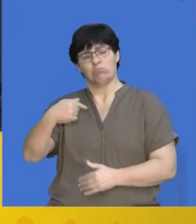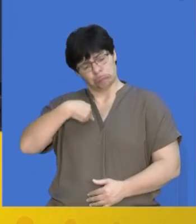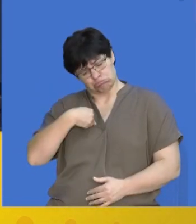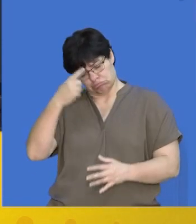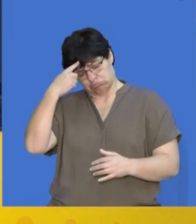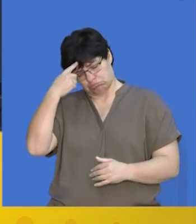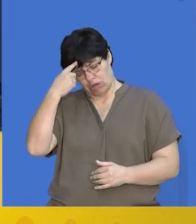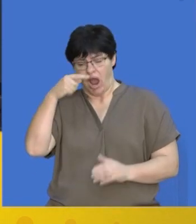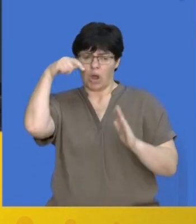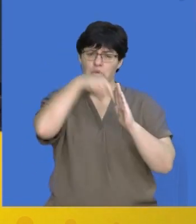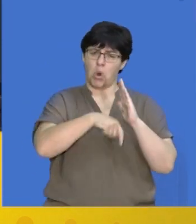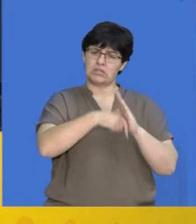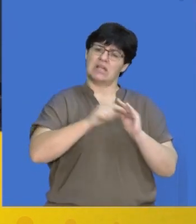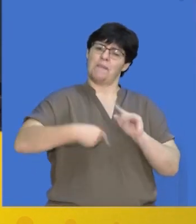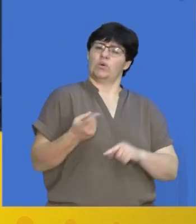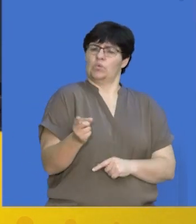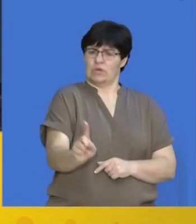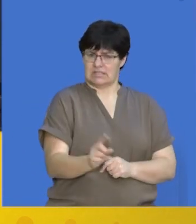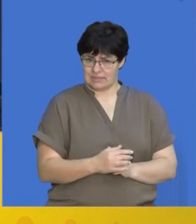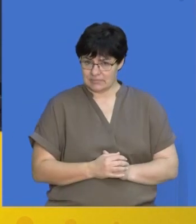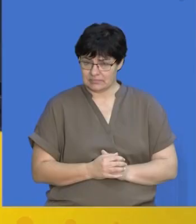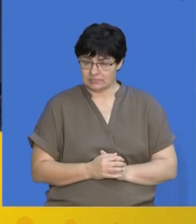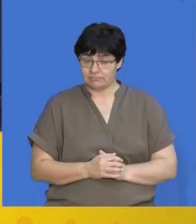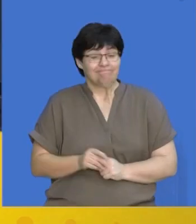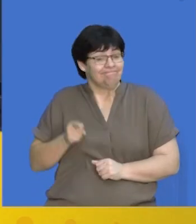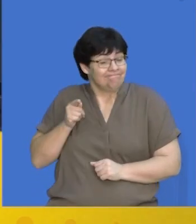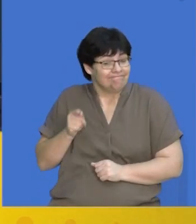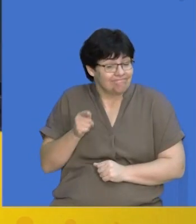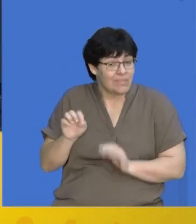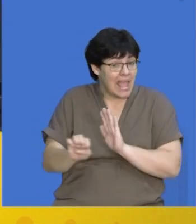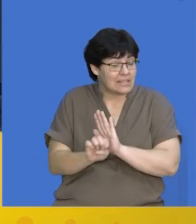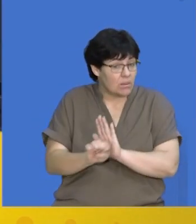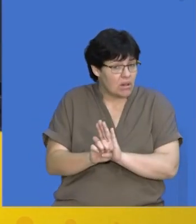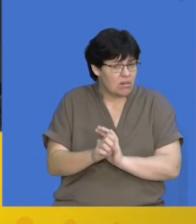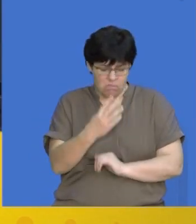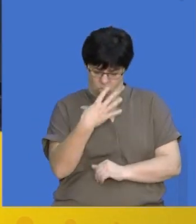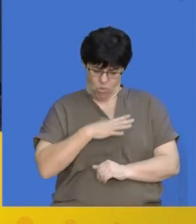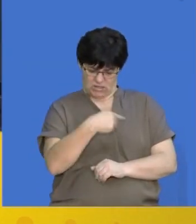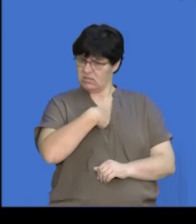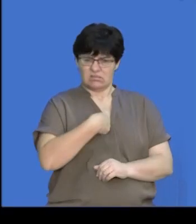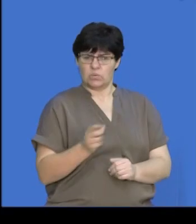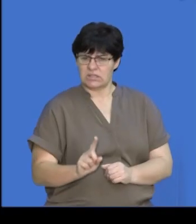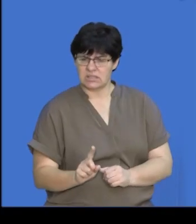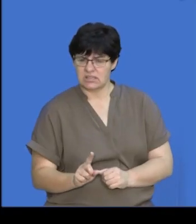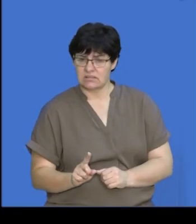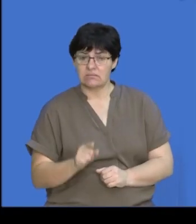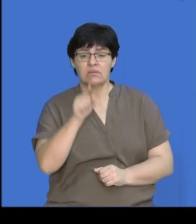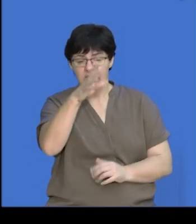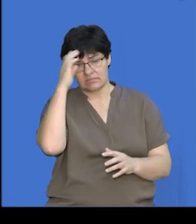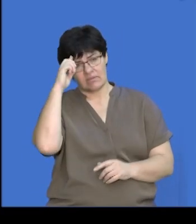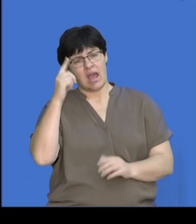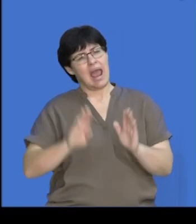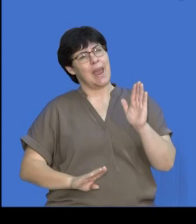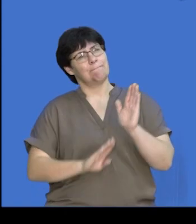think the content should be about. In this particular example, what is being asked of you? What do you think about